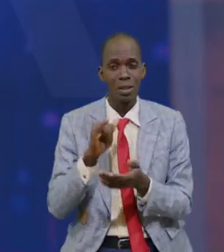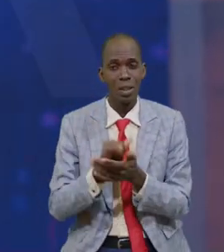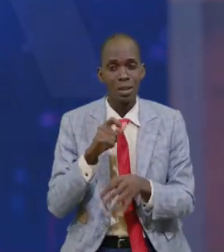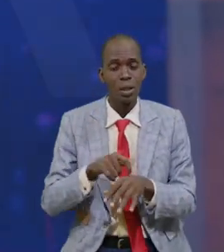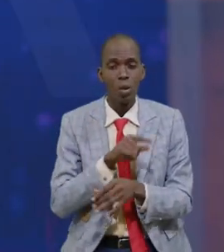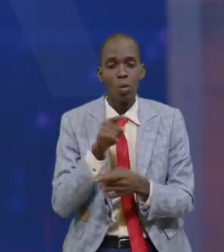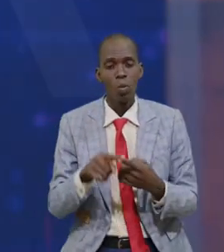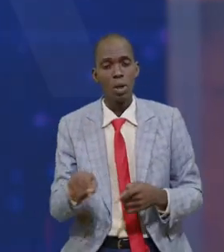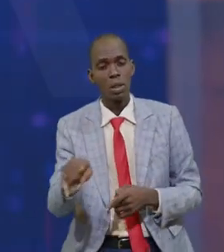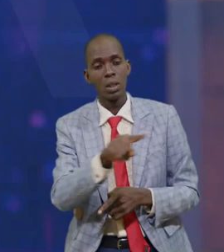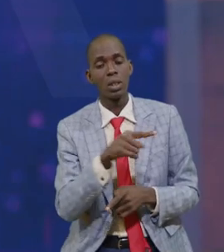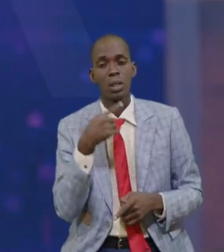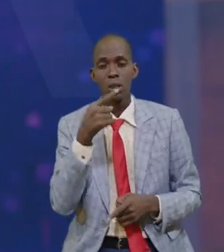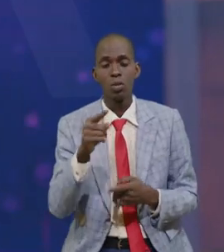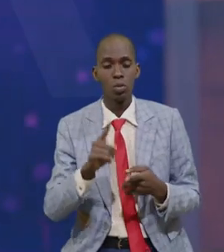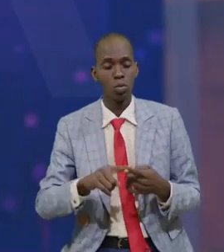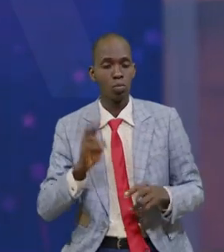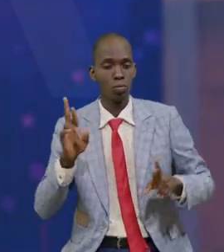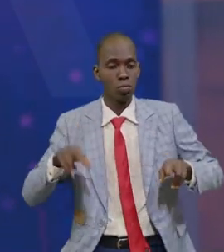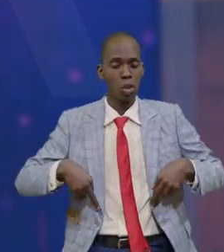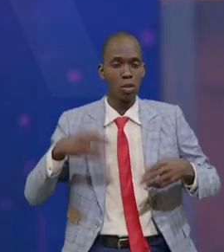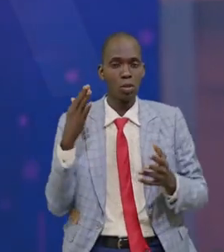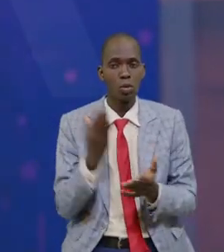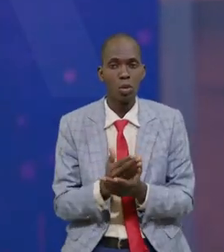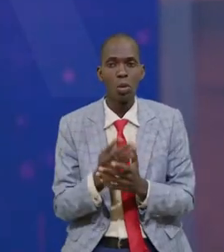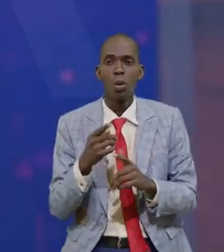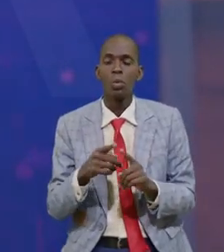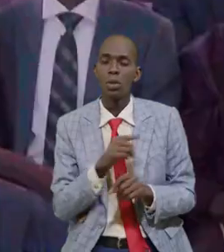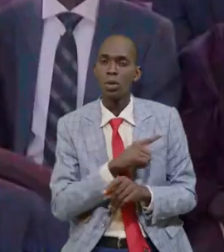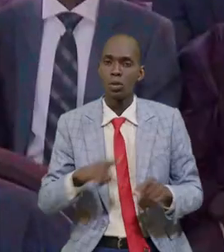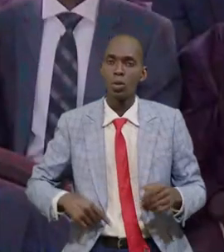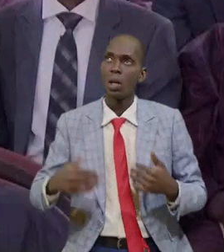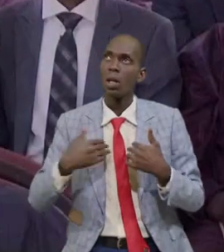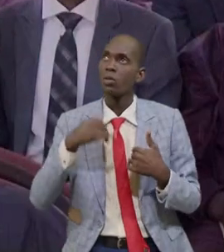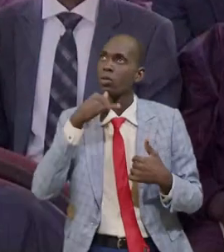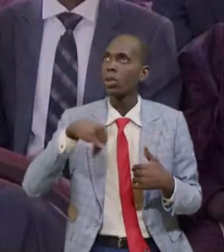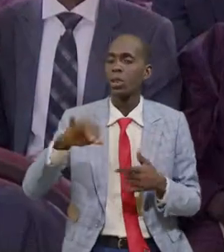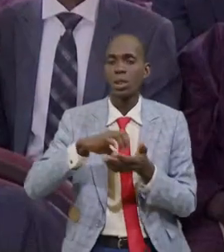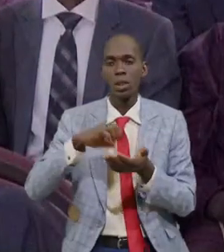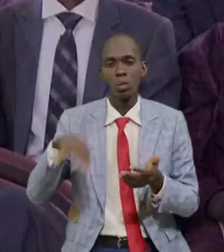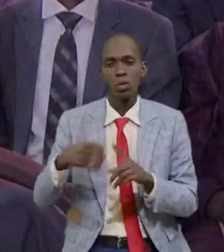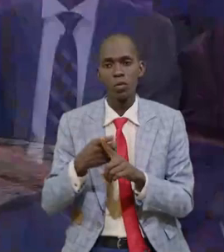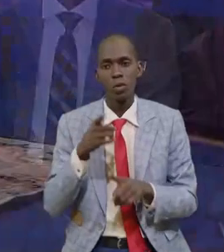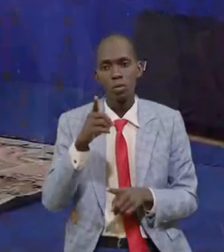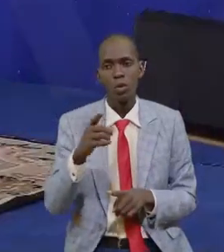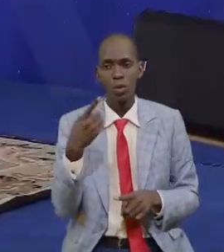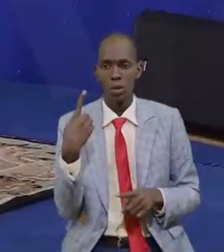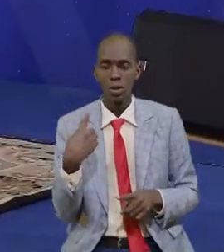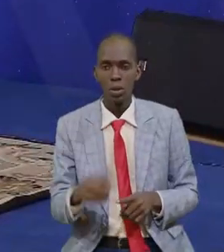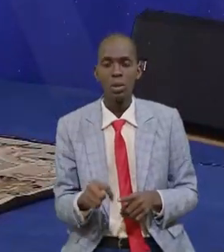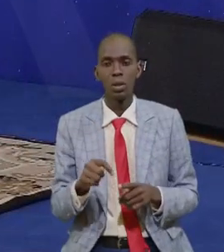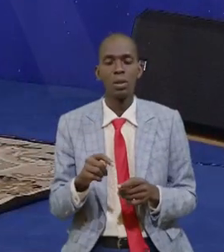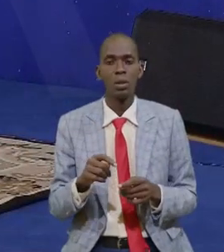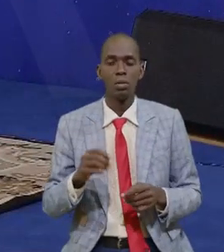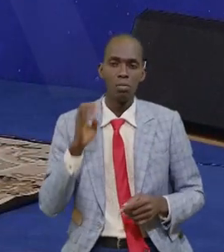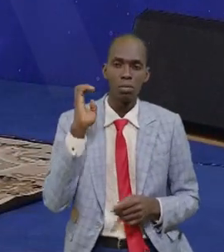take away from you the ministry of the evangelist. You retire denominationally, but you go